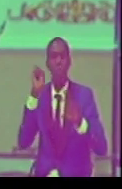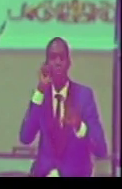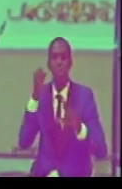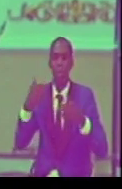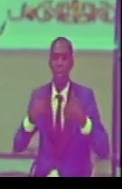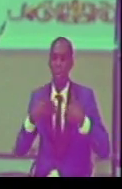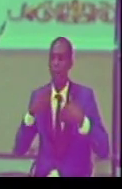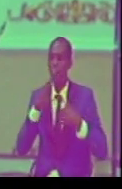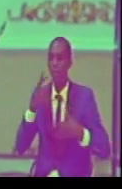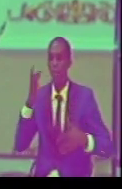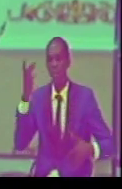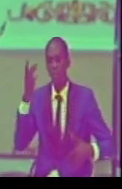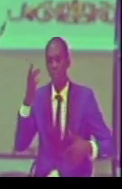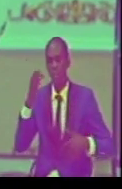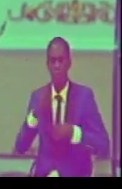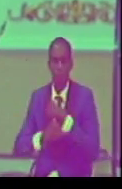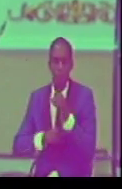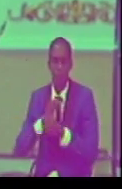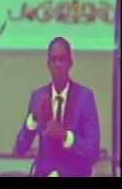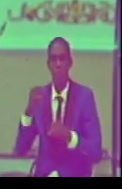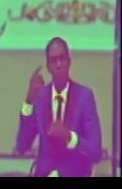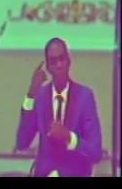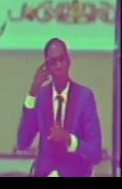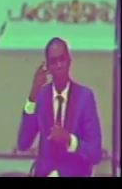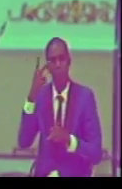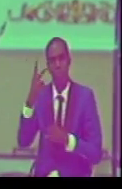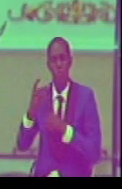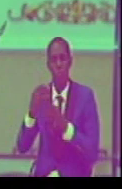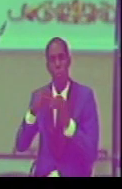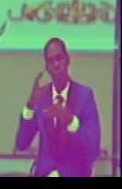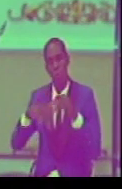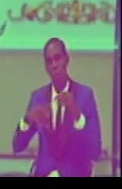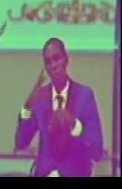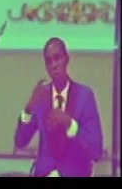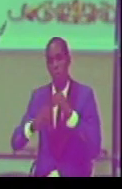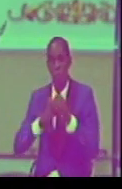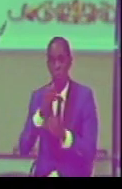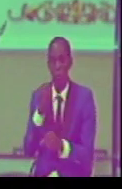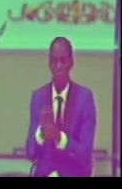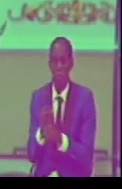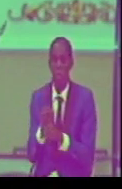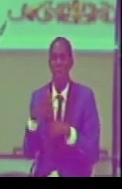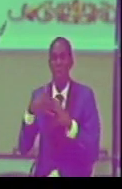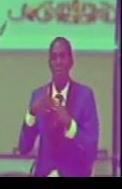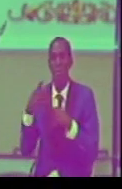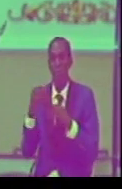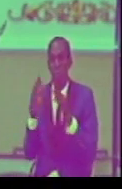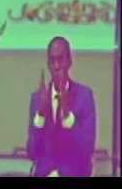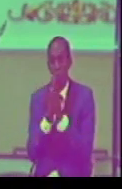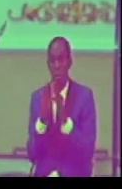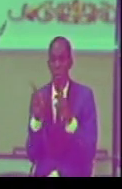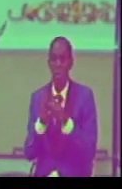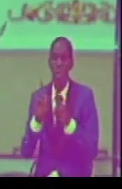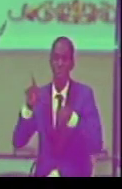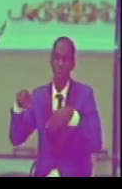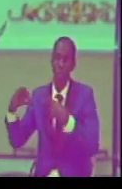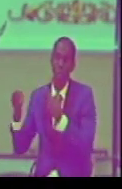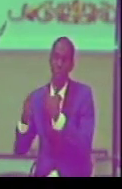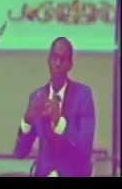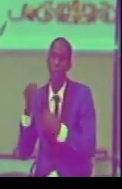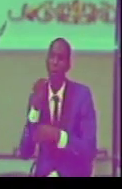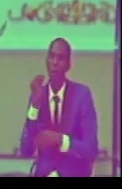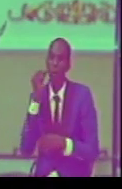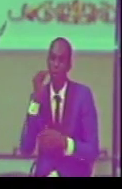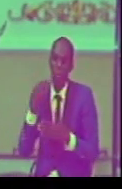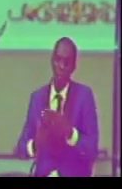it because I have been seeking from the ulcer for more than two years. And after the prayer, when I